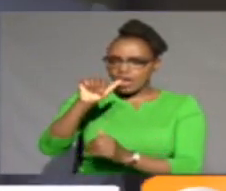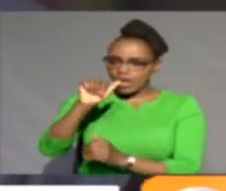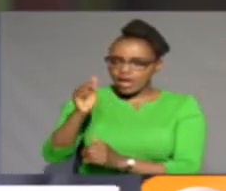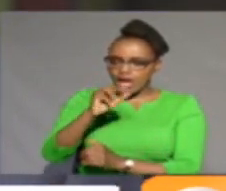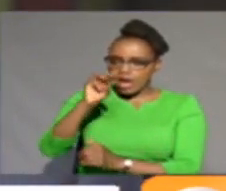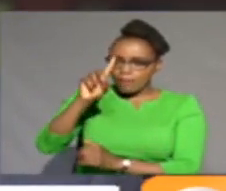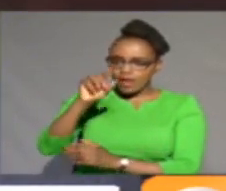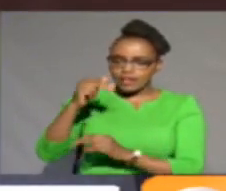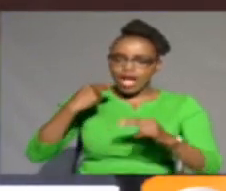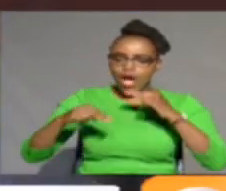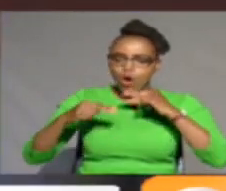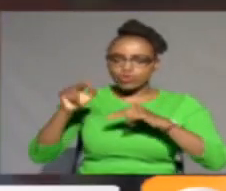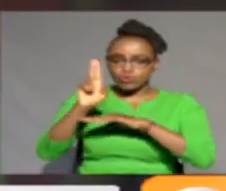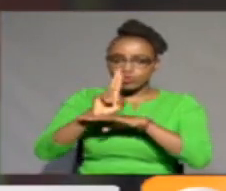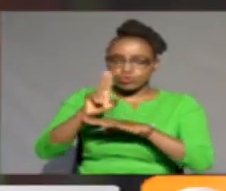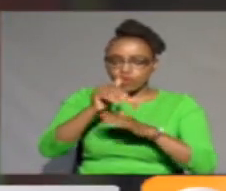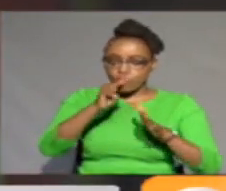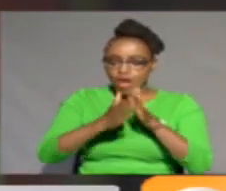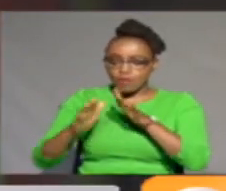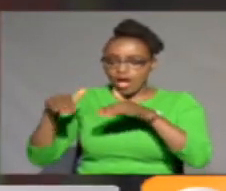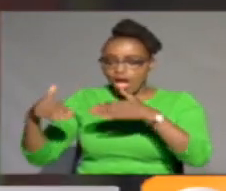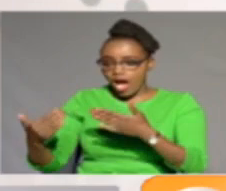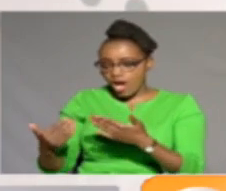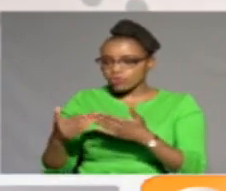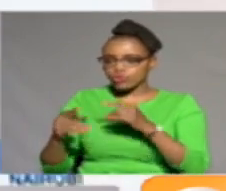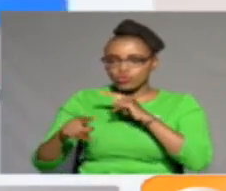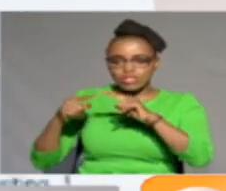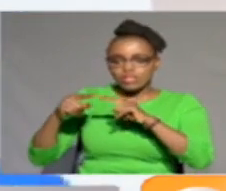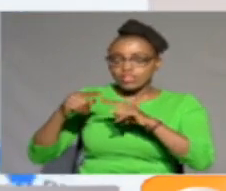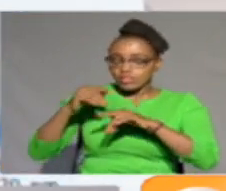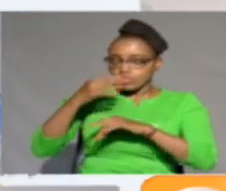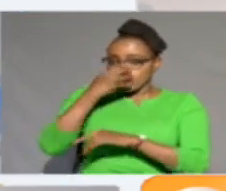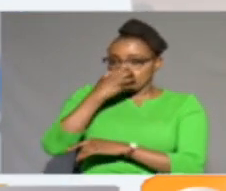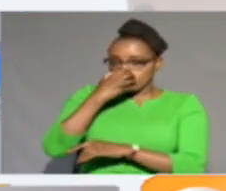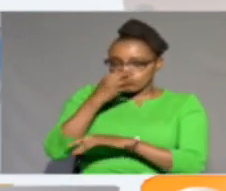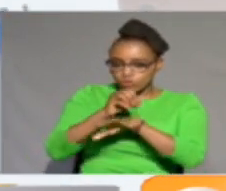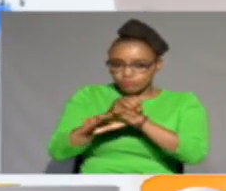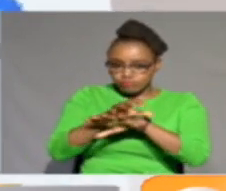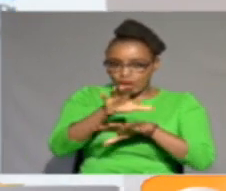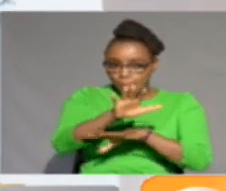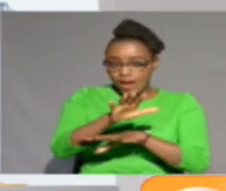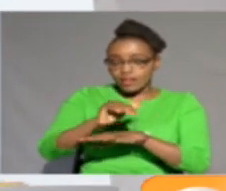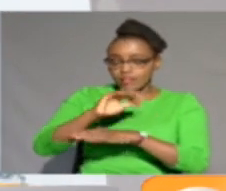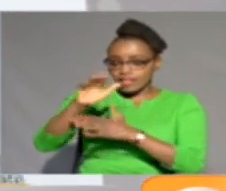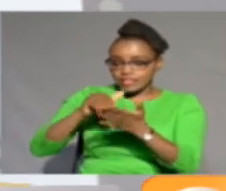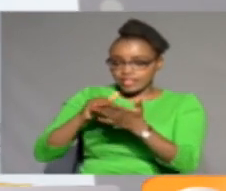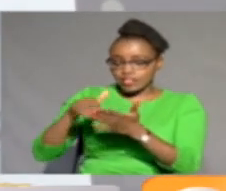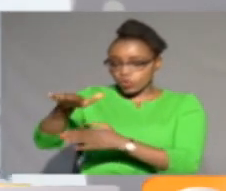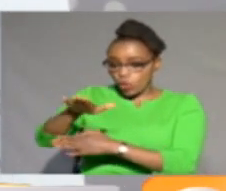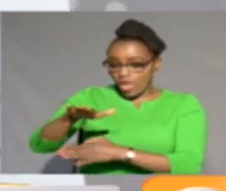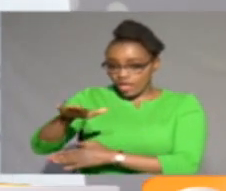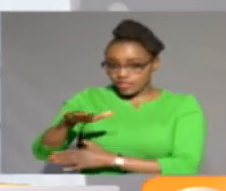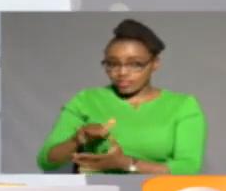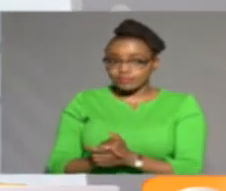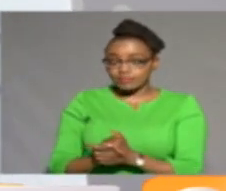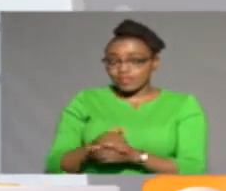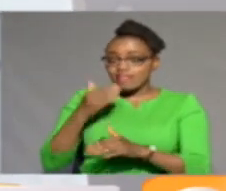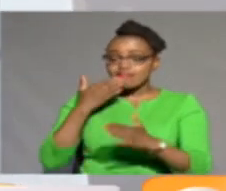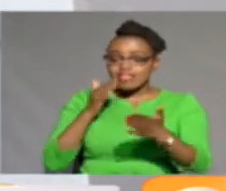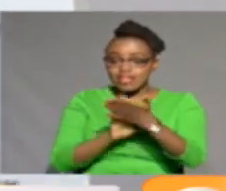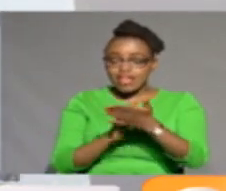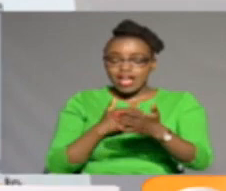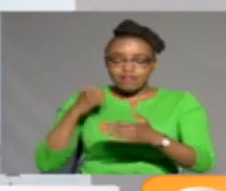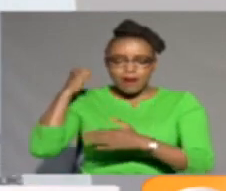Hotel that were said to have been used to plan how to neutralize Ruto's perceived growing influence in the central region. The unverified letter has led to